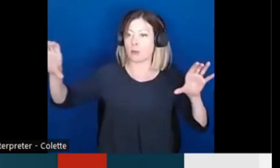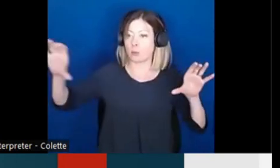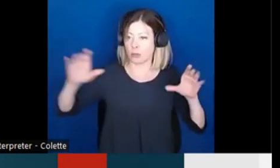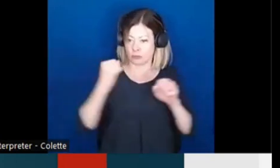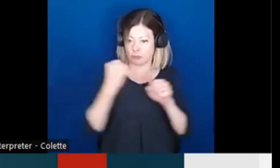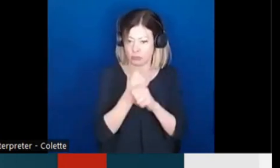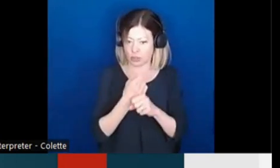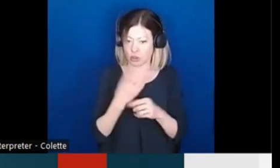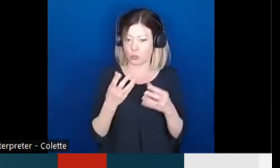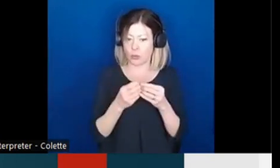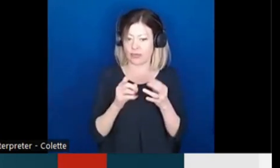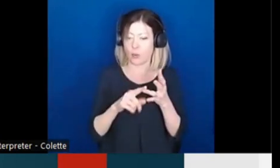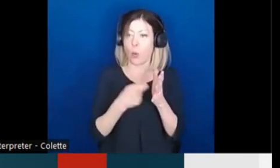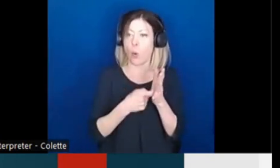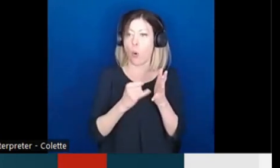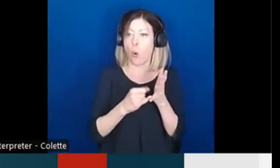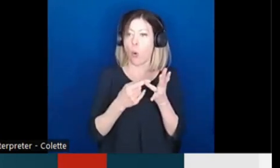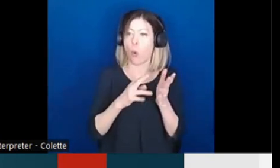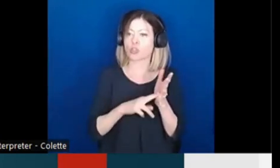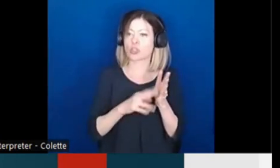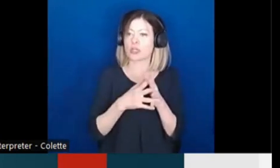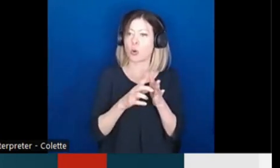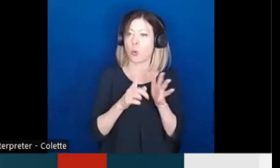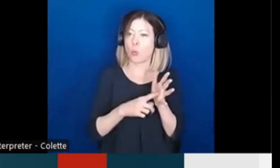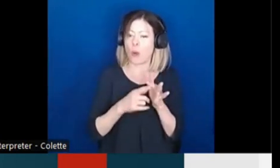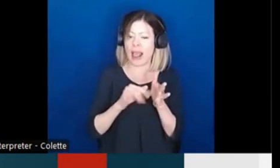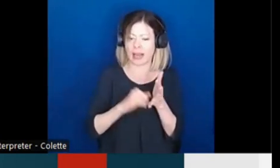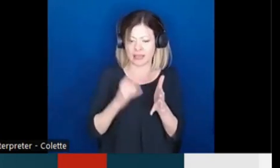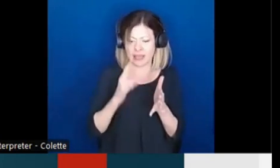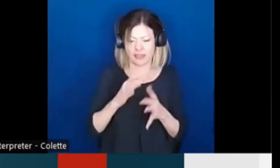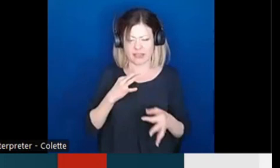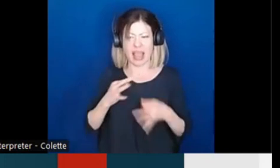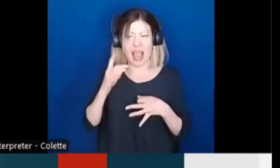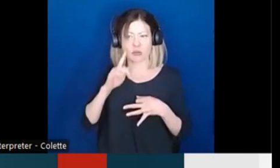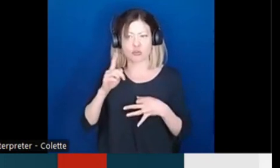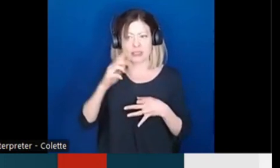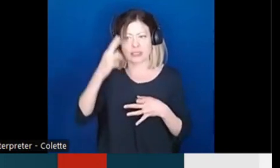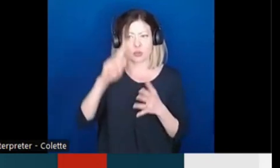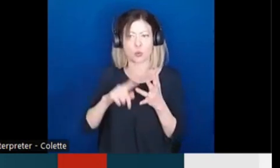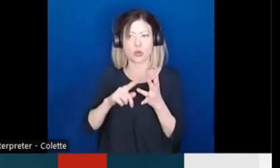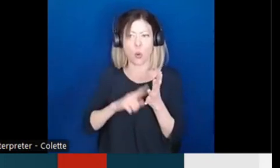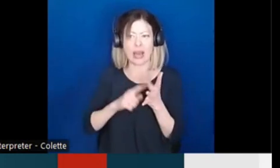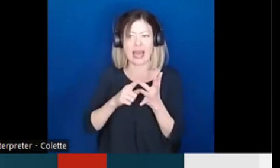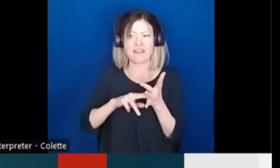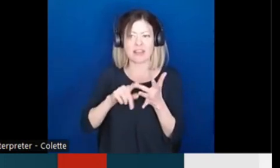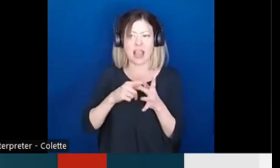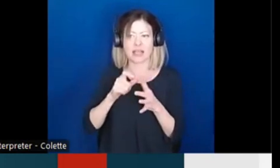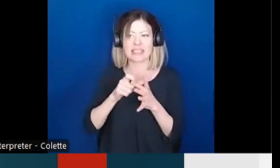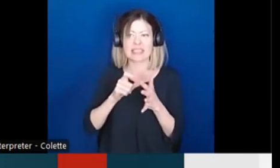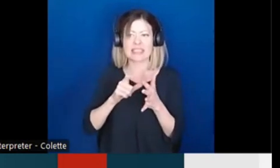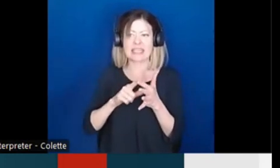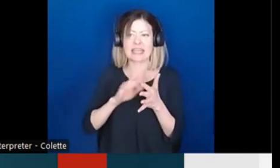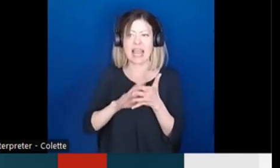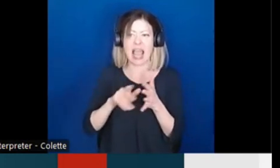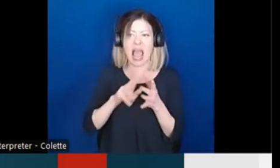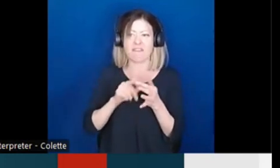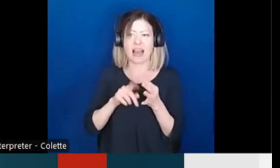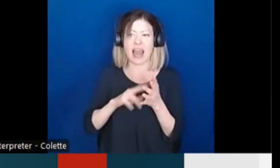Orson Welles, and I think that's Olivia de Havilland. And it's quite interesting that